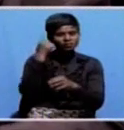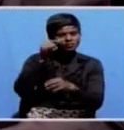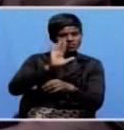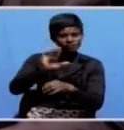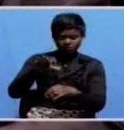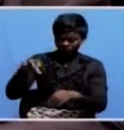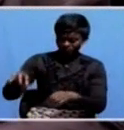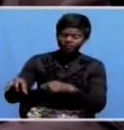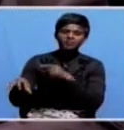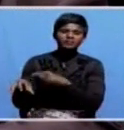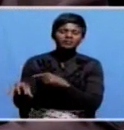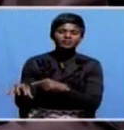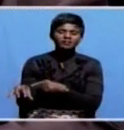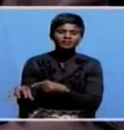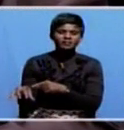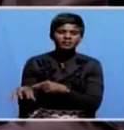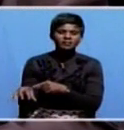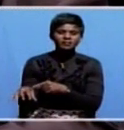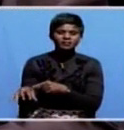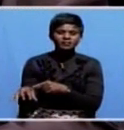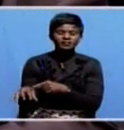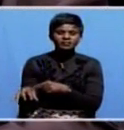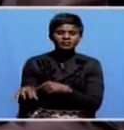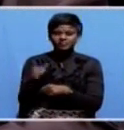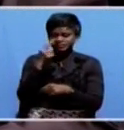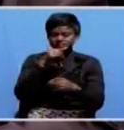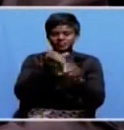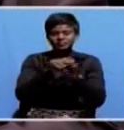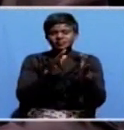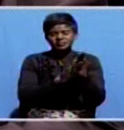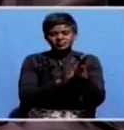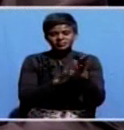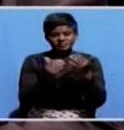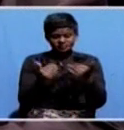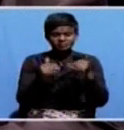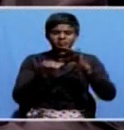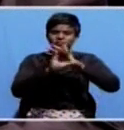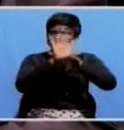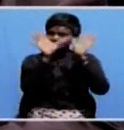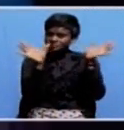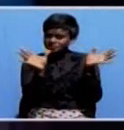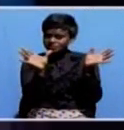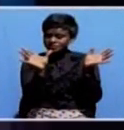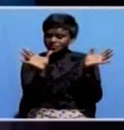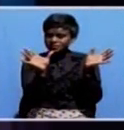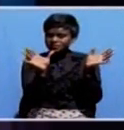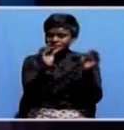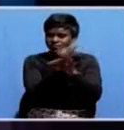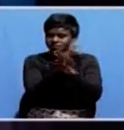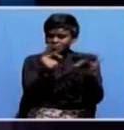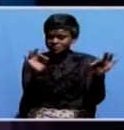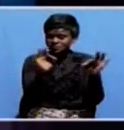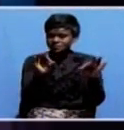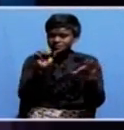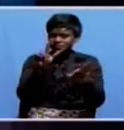to have the necessary education. So clearly, in the underlying factors could be liberalization,